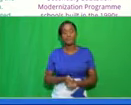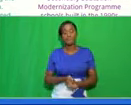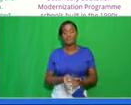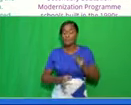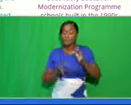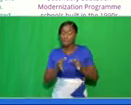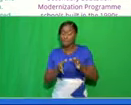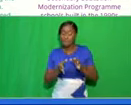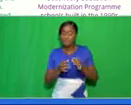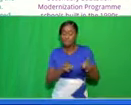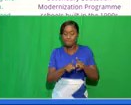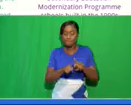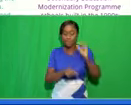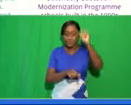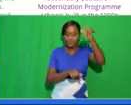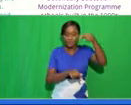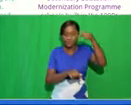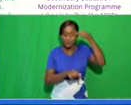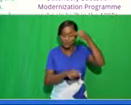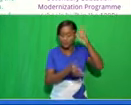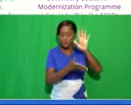If you also look at the government schools,